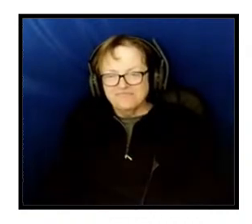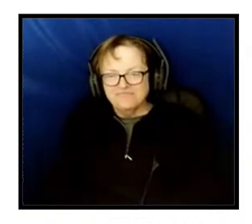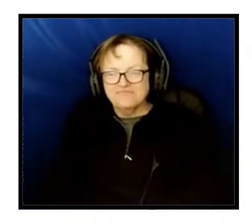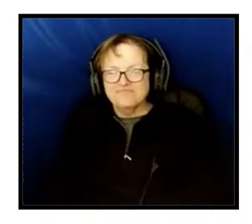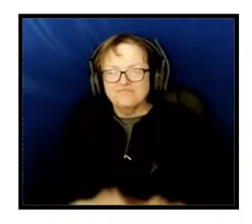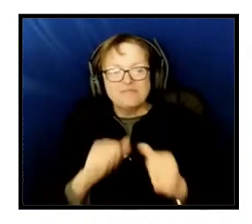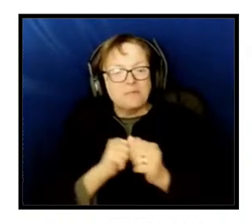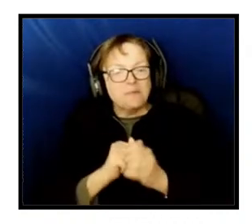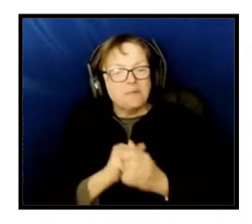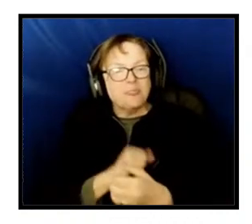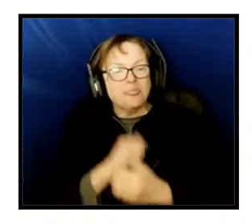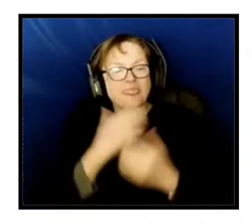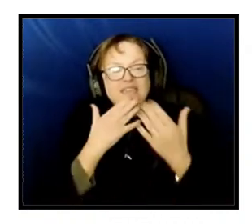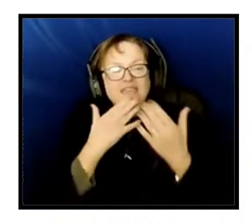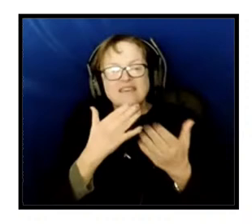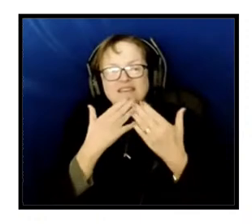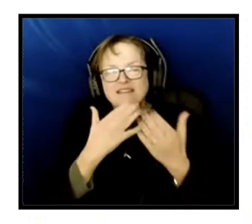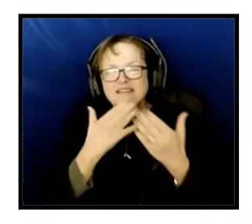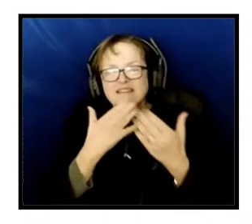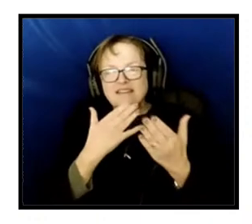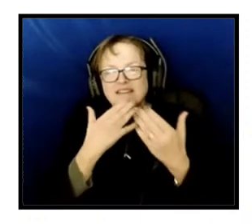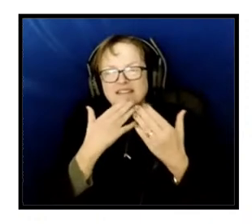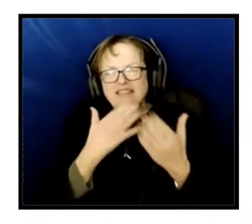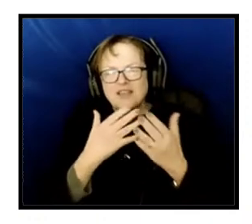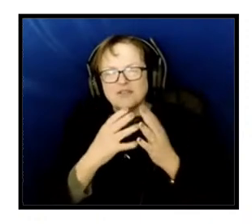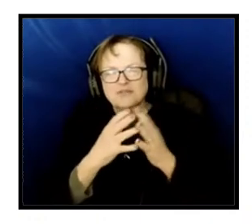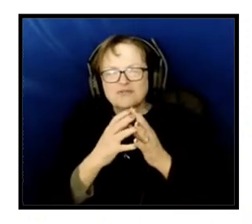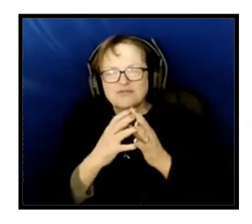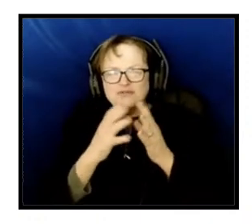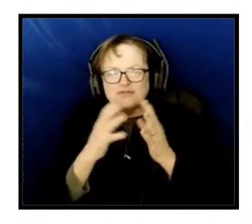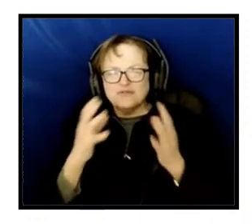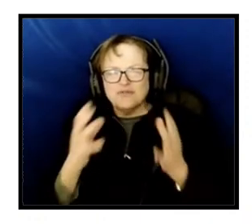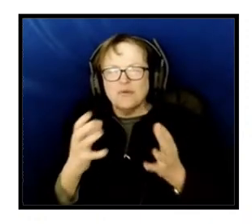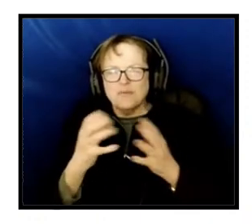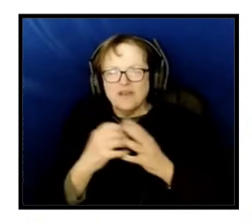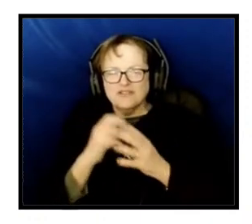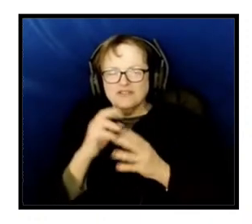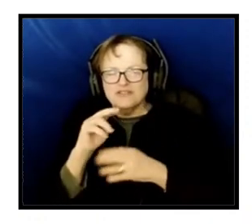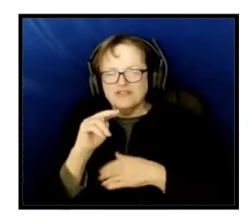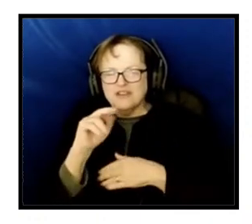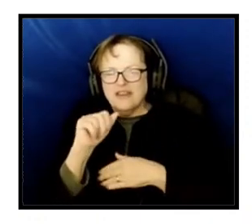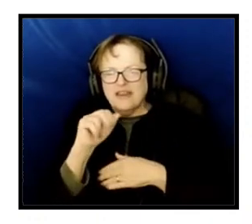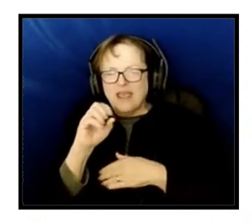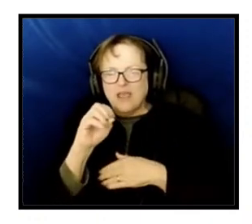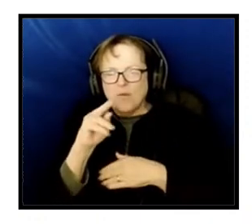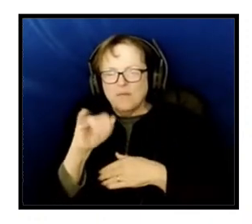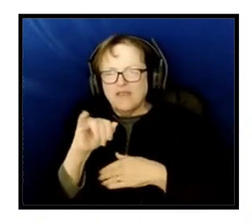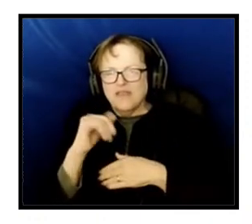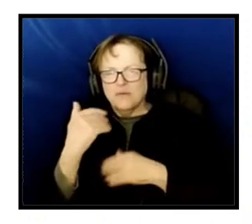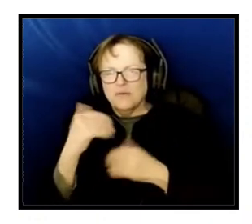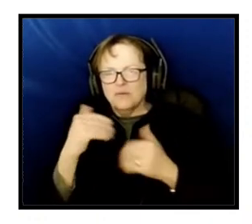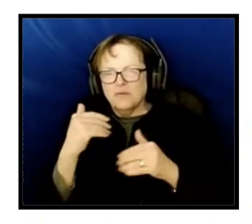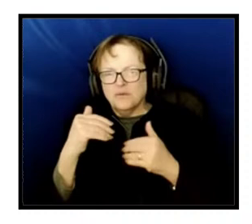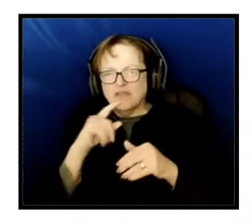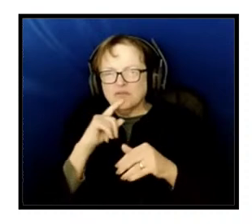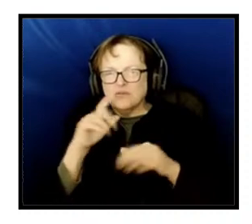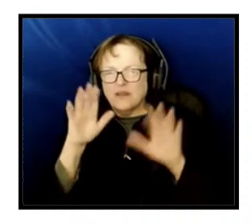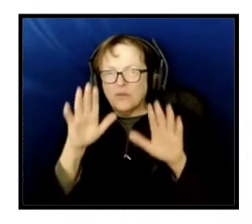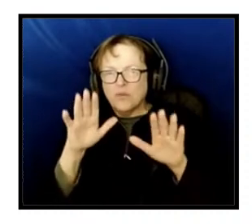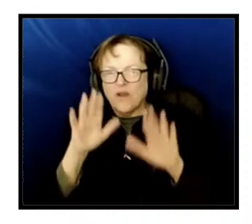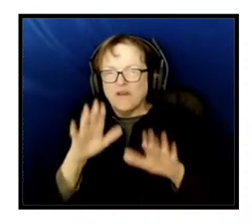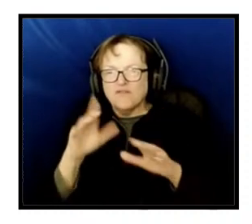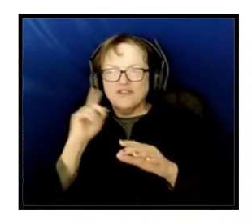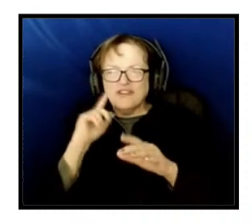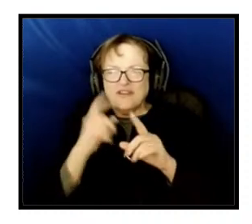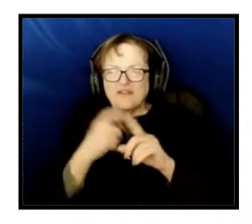Thank you. Thank you so much, Naomi. That was wonderful to hear from you.